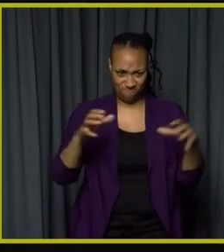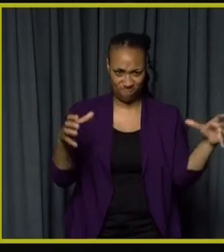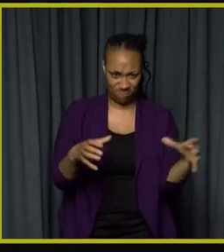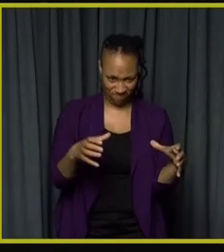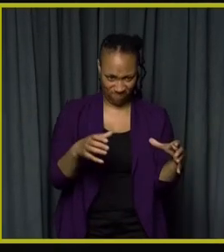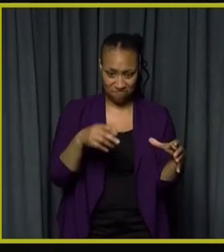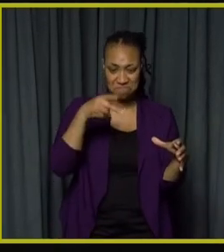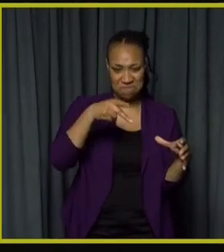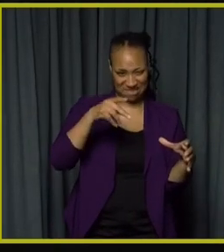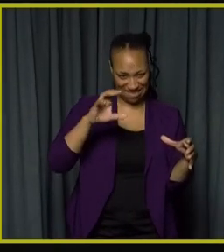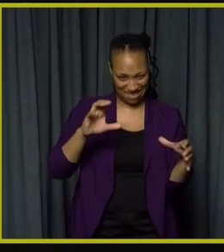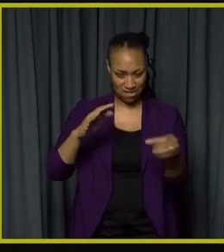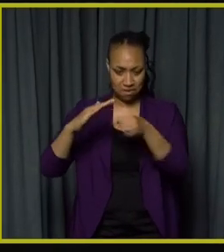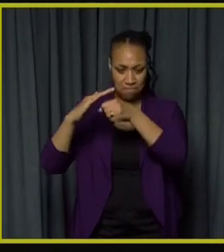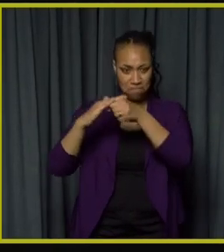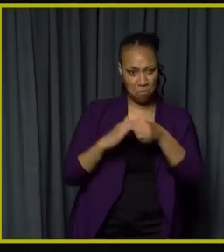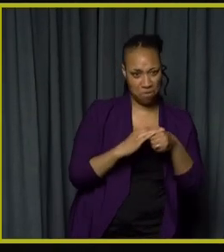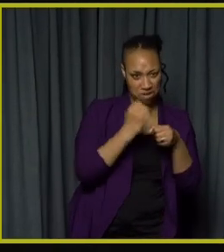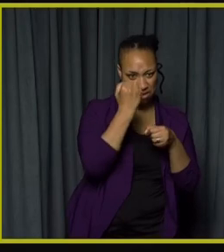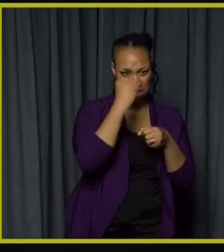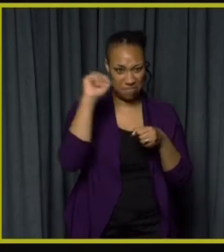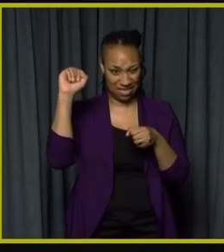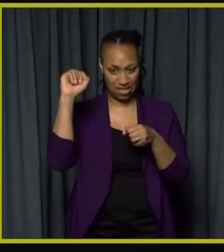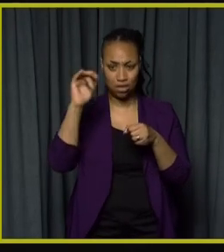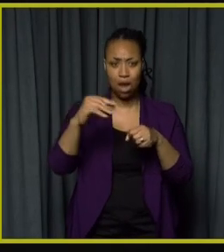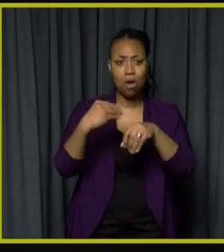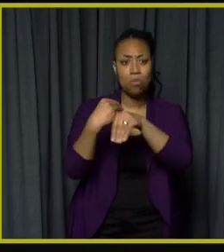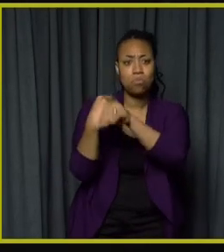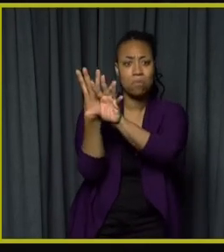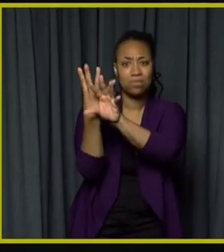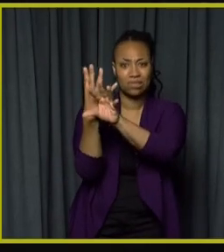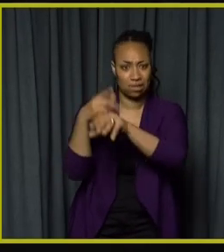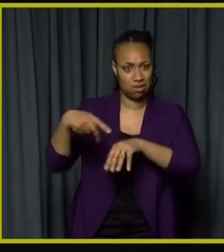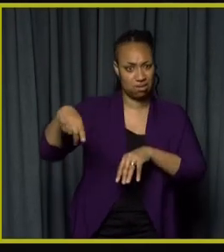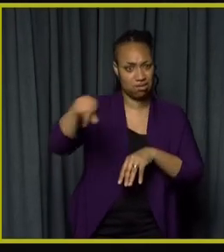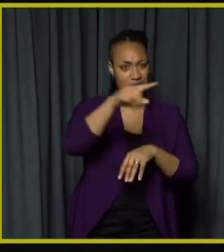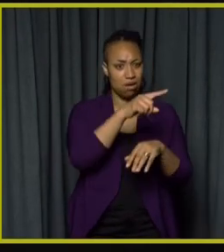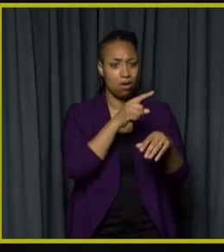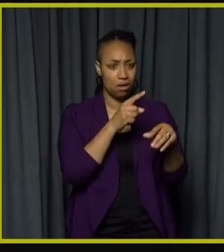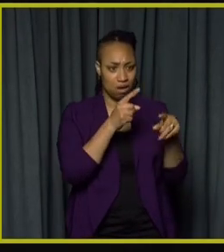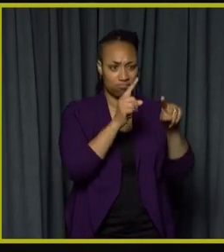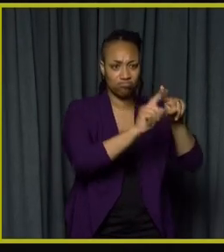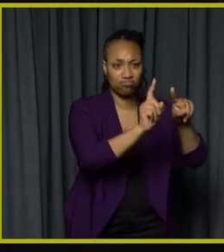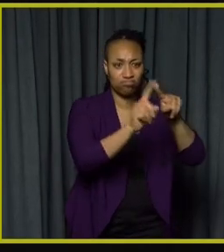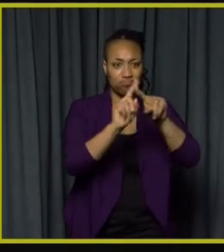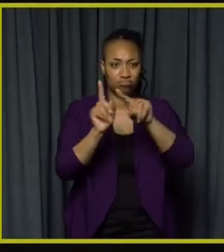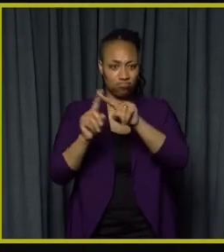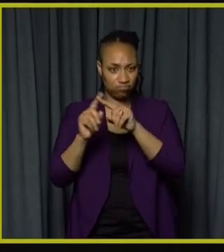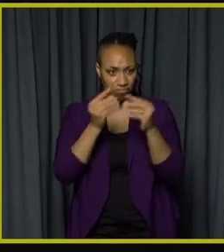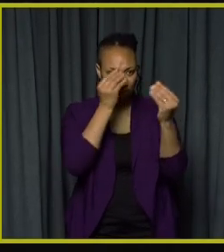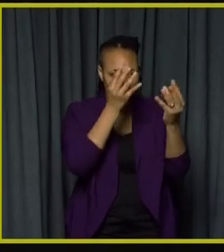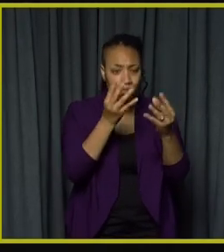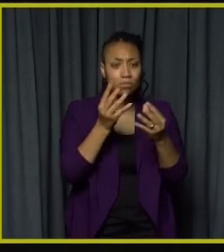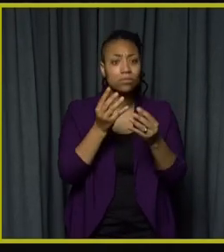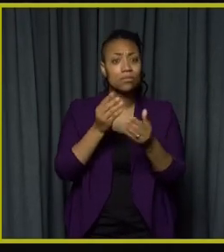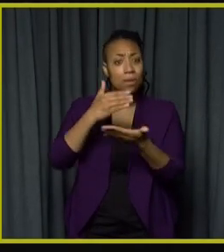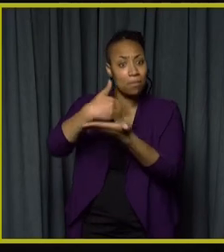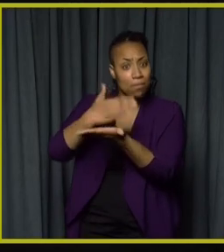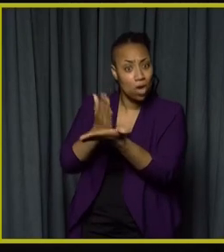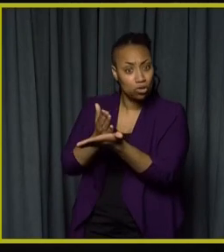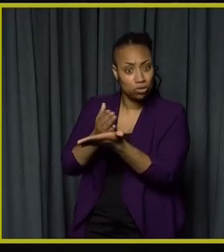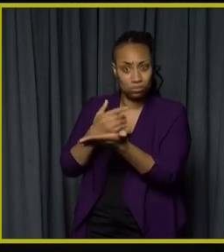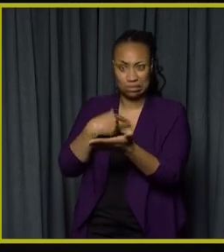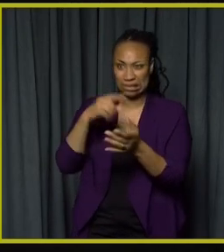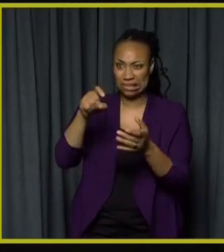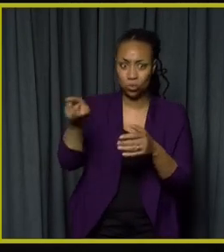Platform as an update to our moral agenda and moral budget. We need your help in getting this platform to